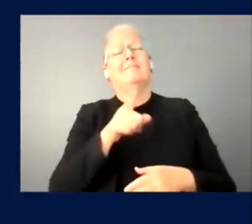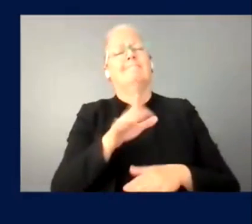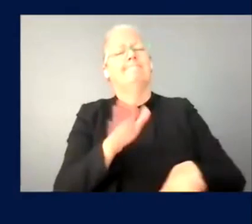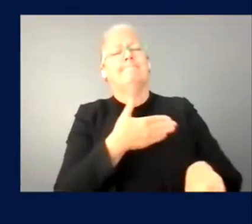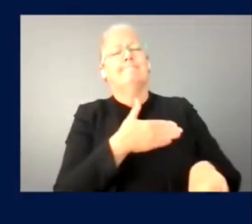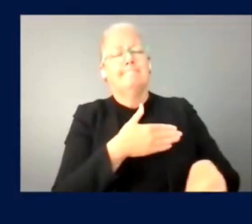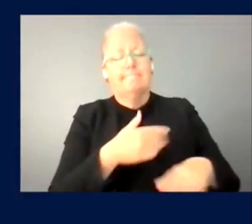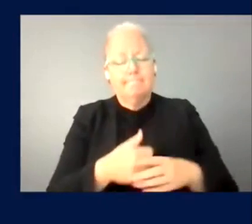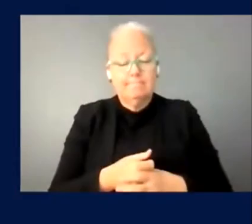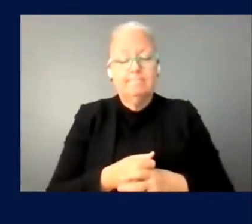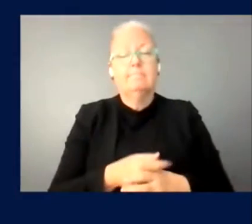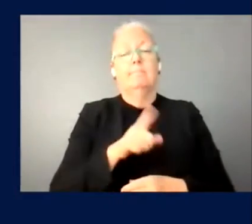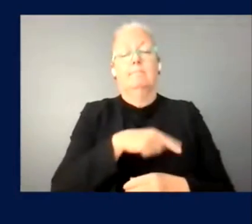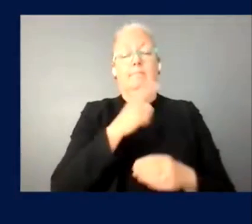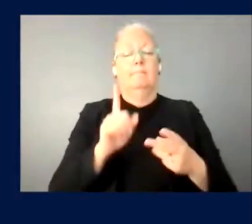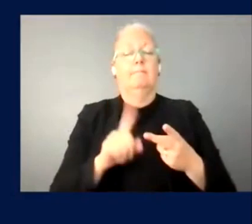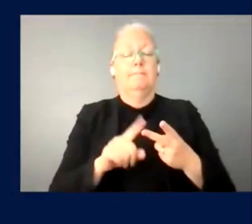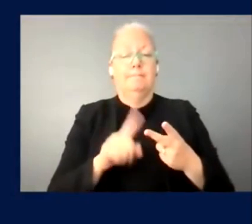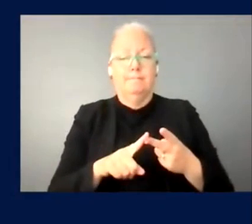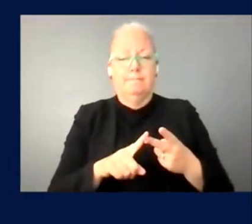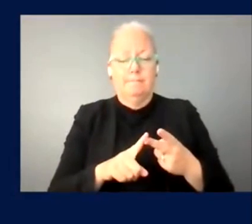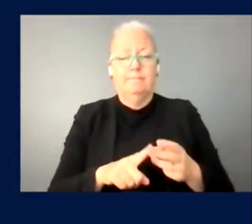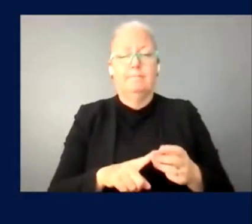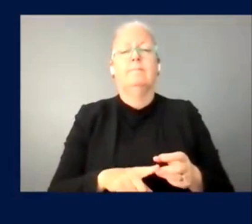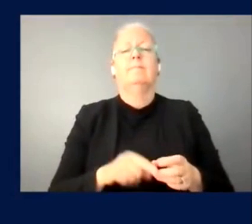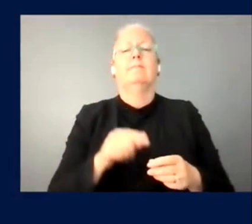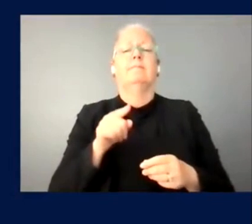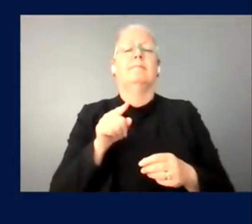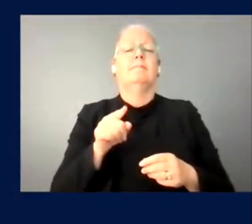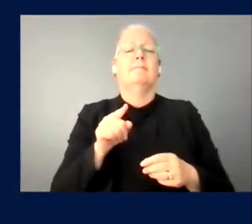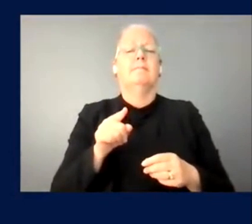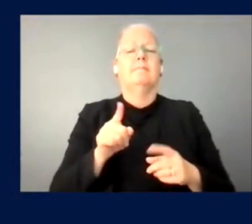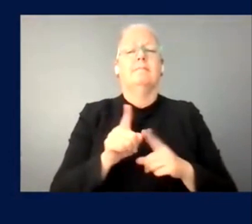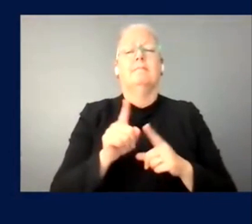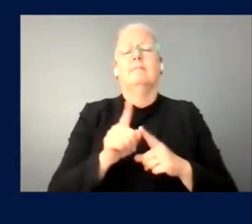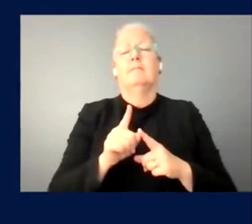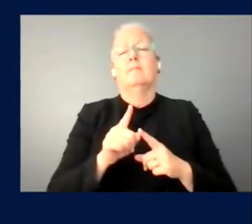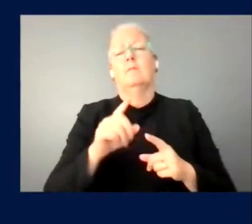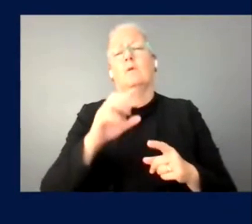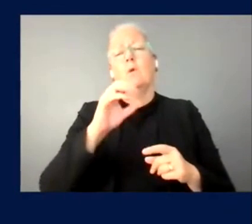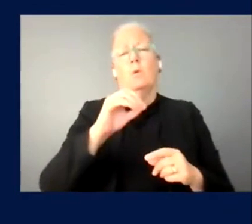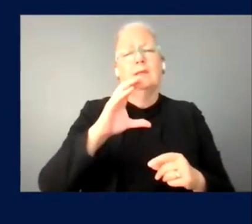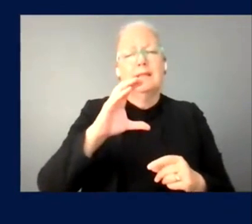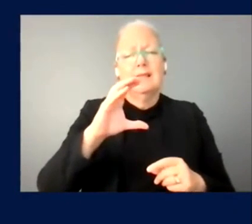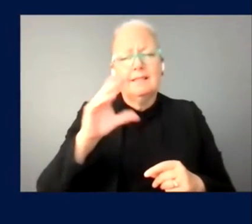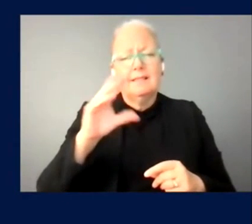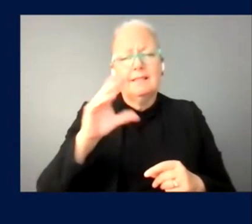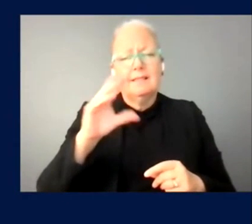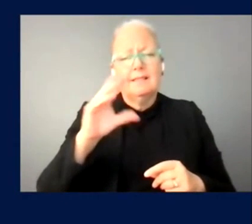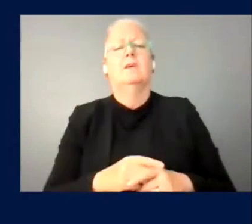from some autistic fans and a fan with OCD about their match day experiences.